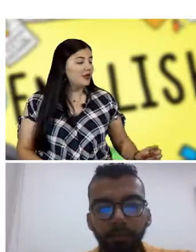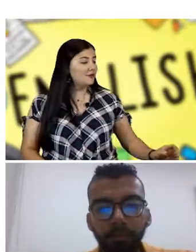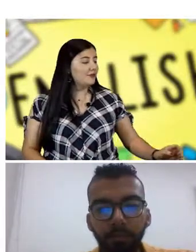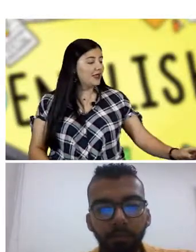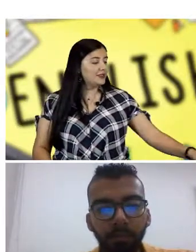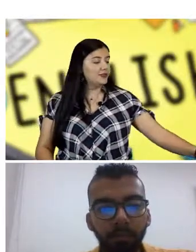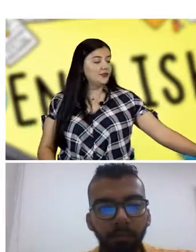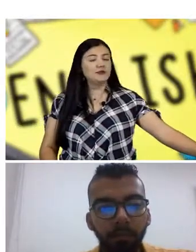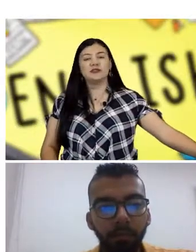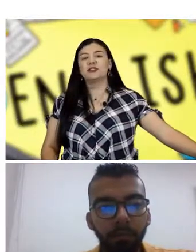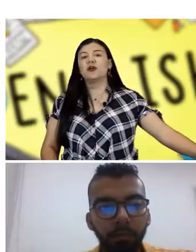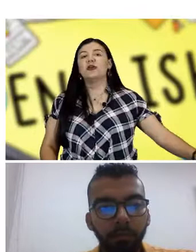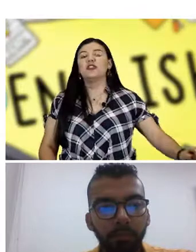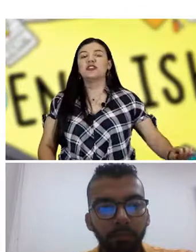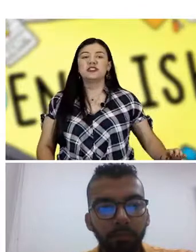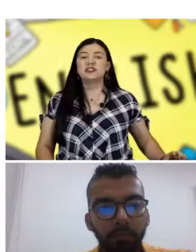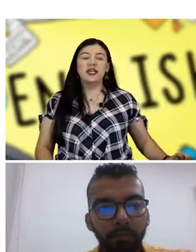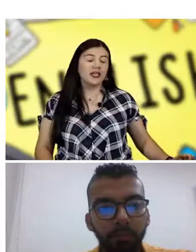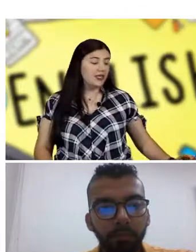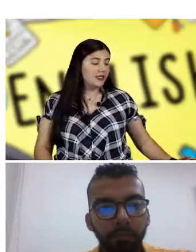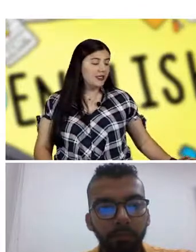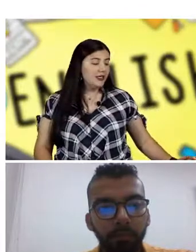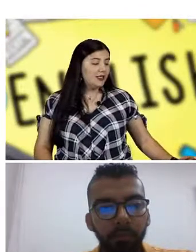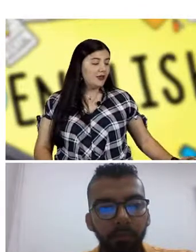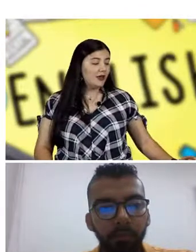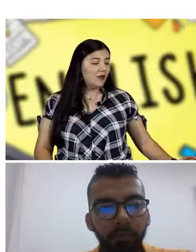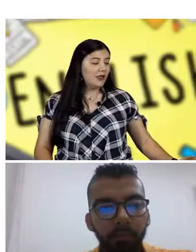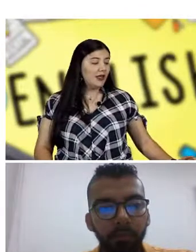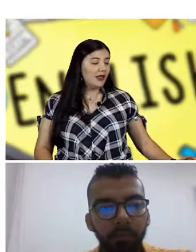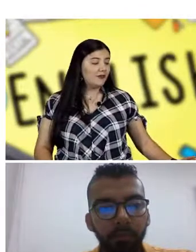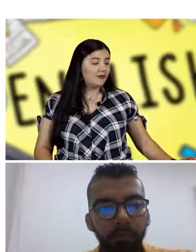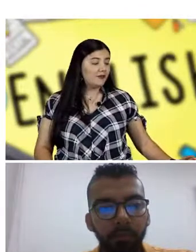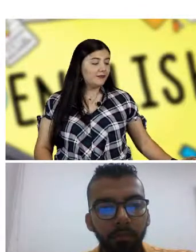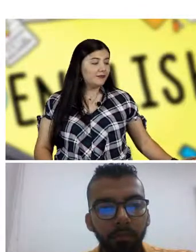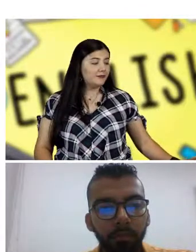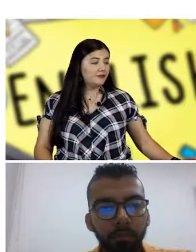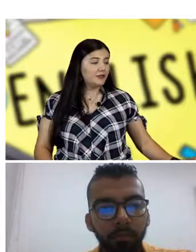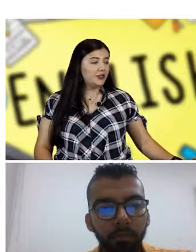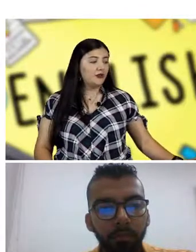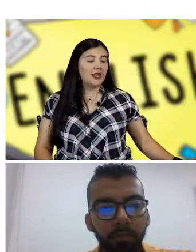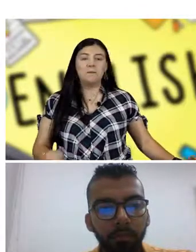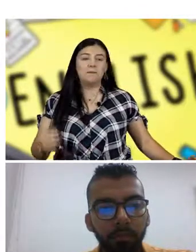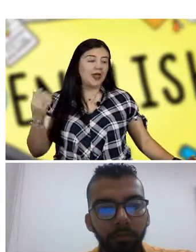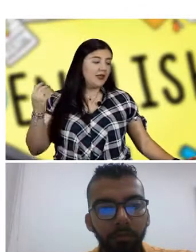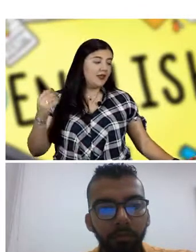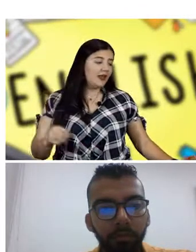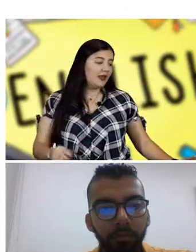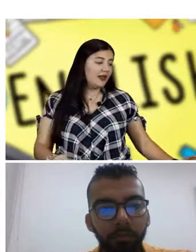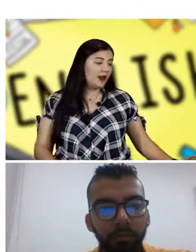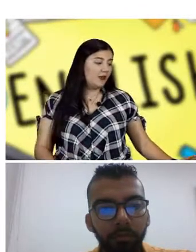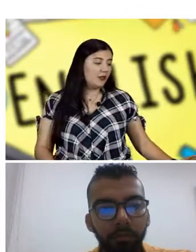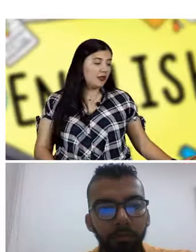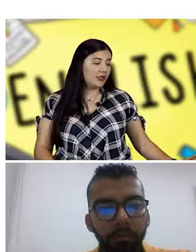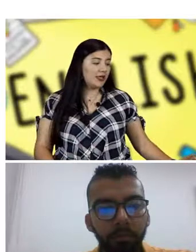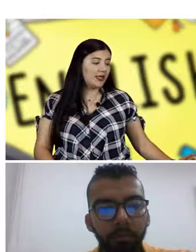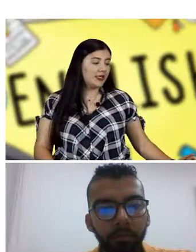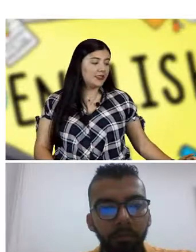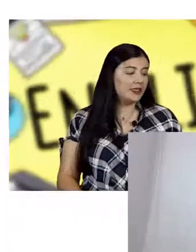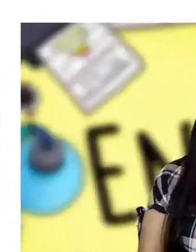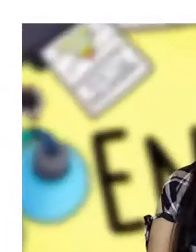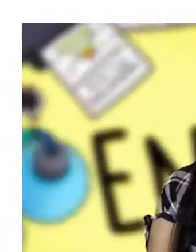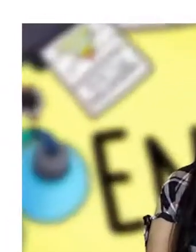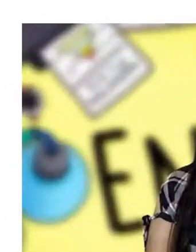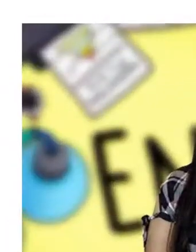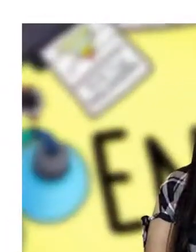Okay, me duele el brazo, so we just said that we have, you know, like pain in our